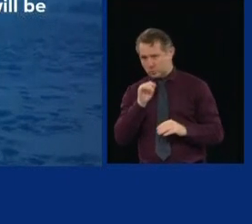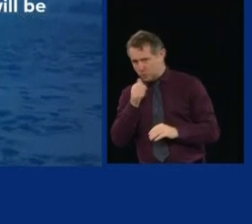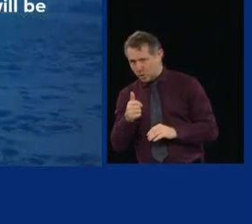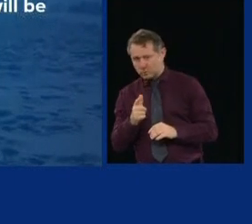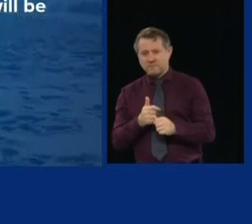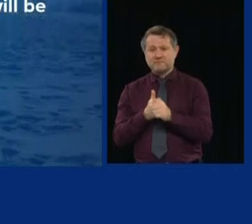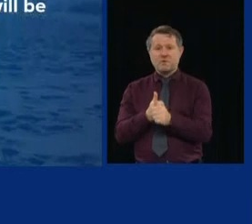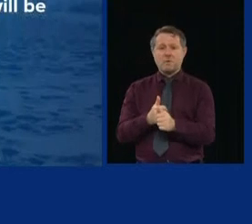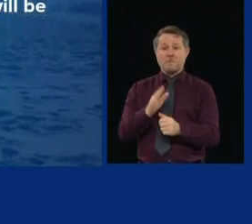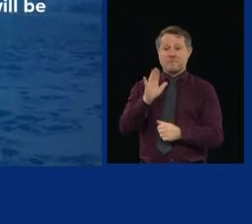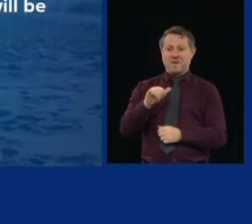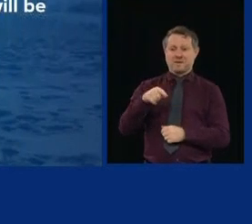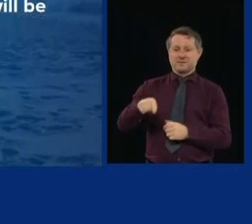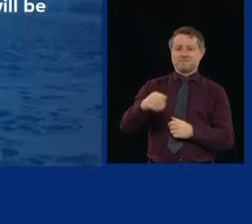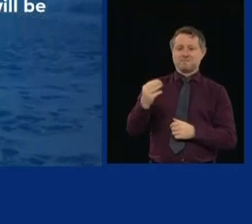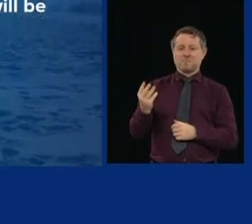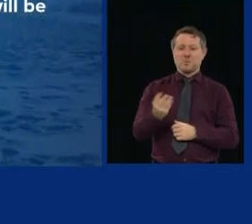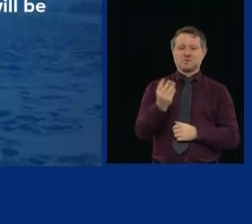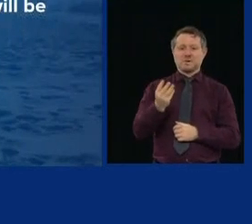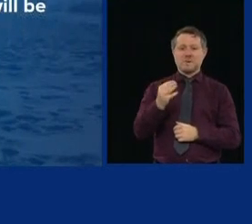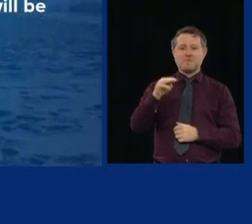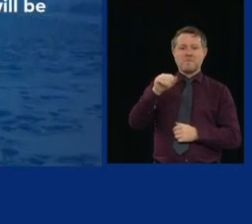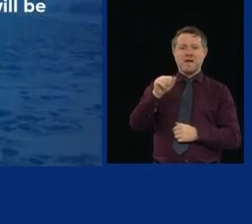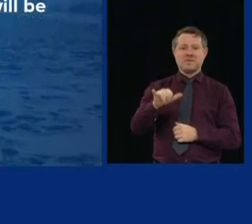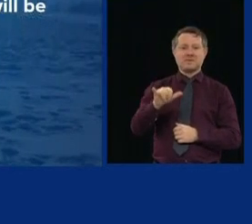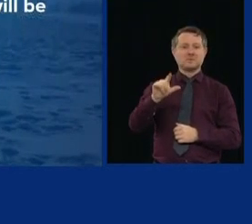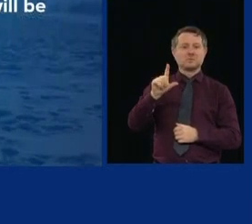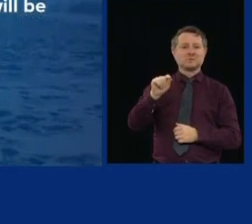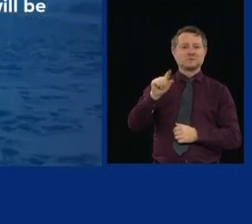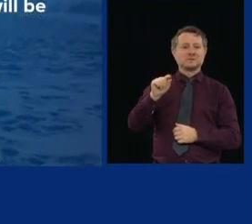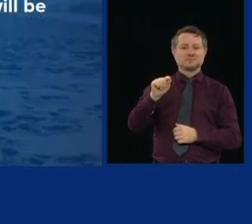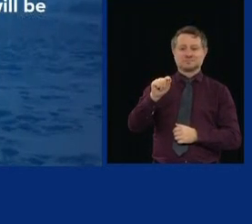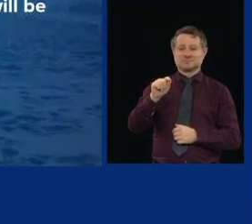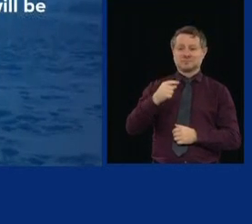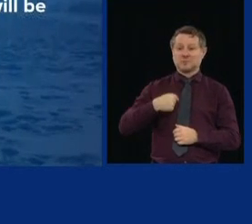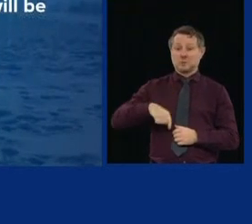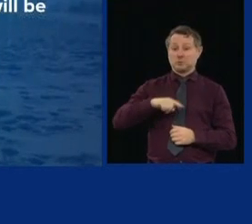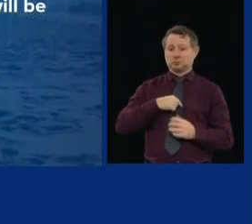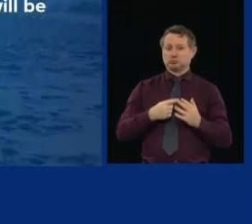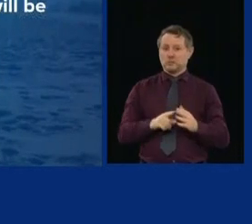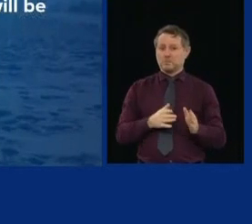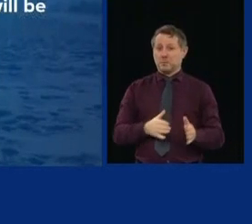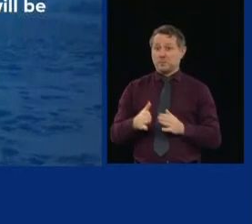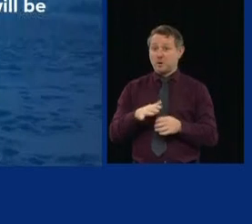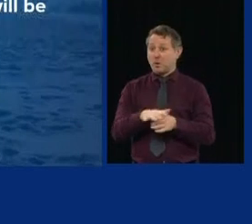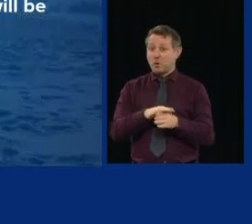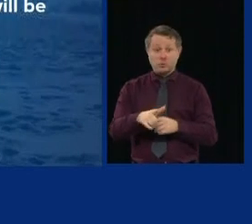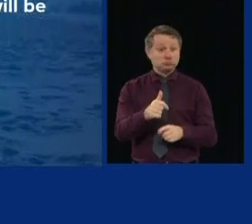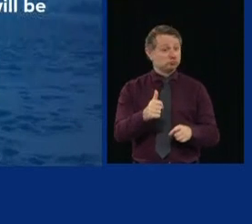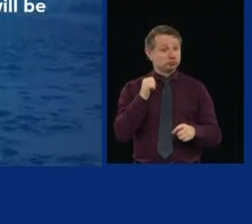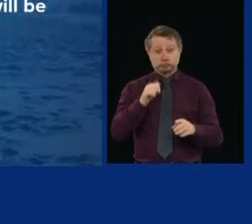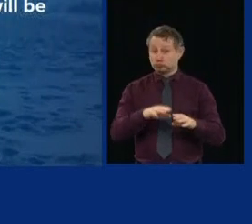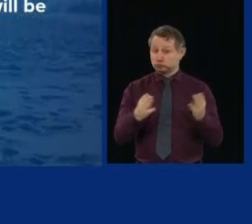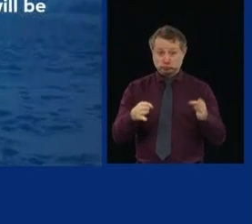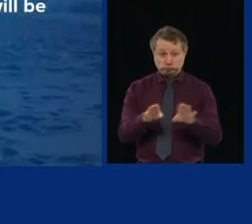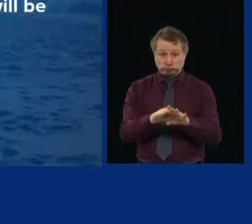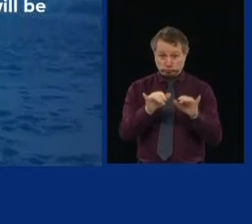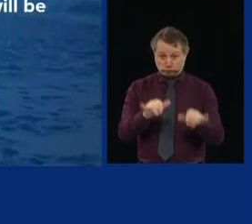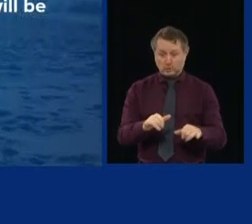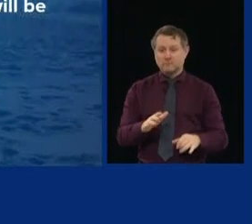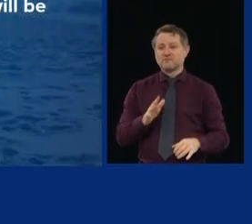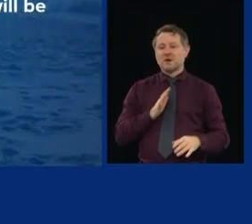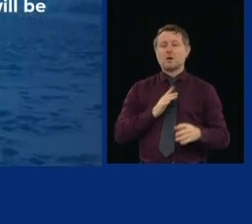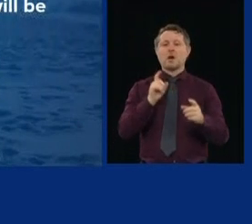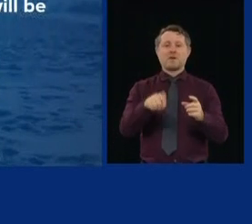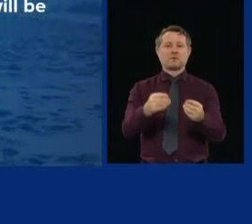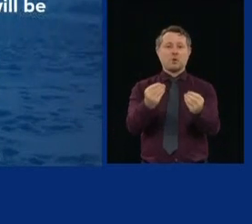plan accordingly. If a locality doesn't open beaches, we need to know that, because then we'll have more demand on the state beaches